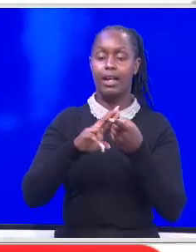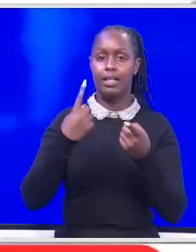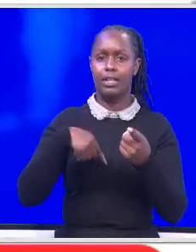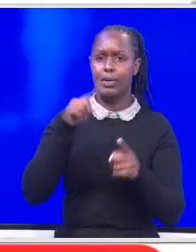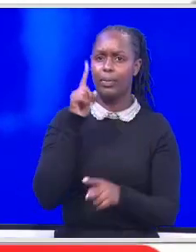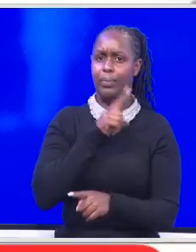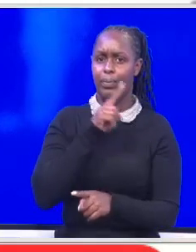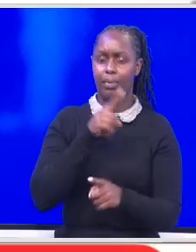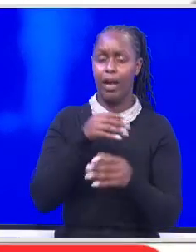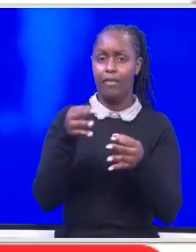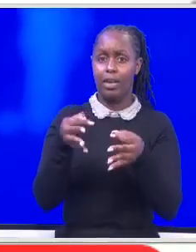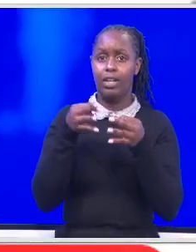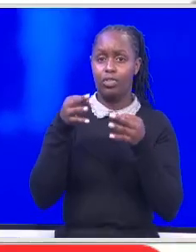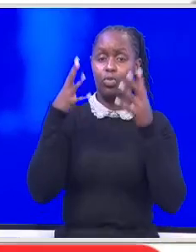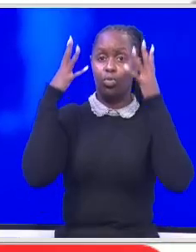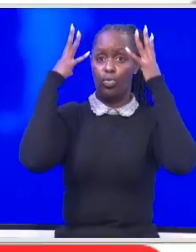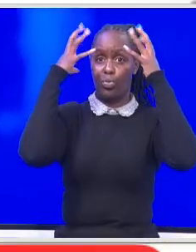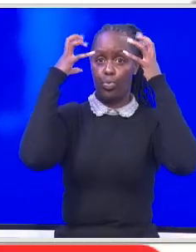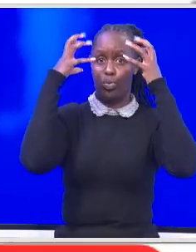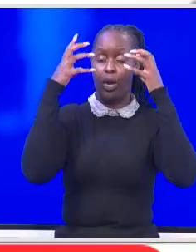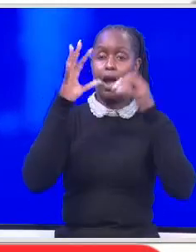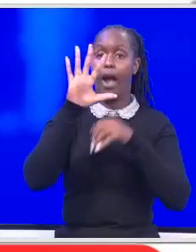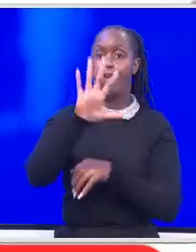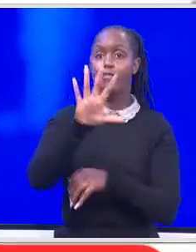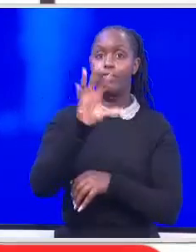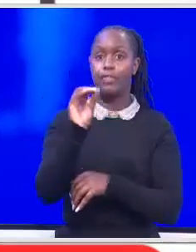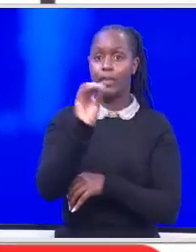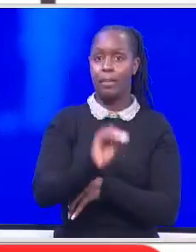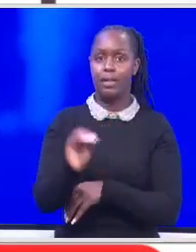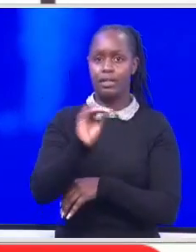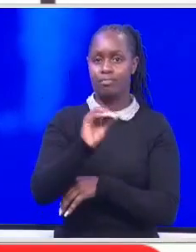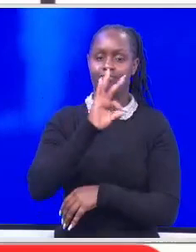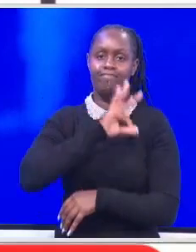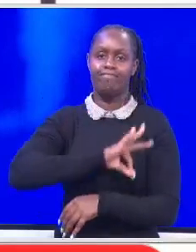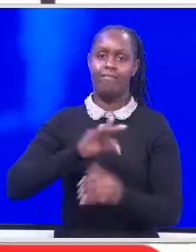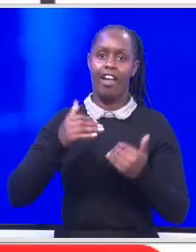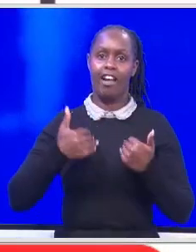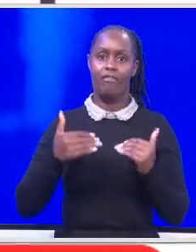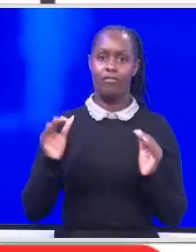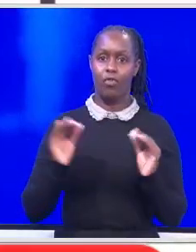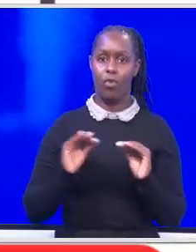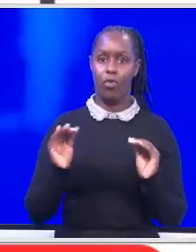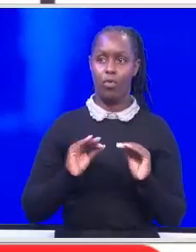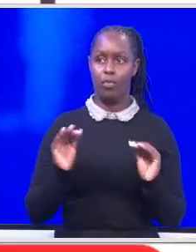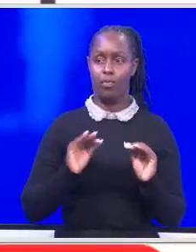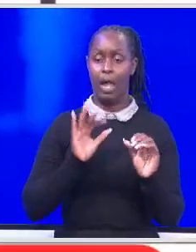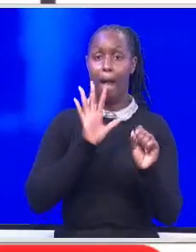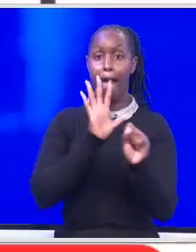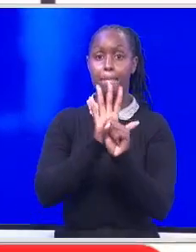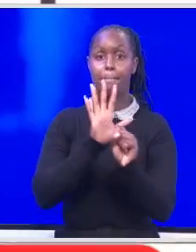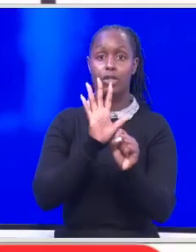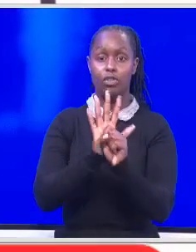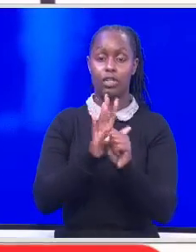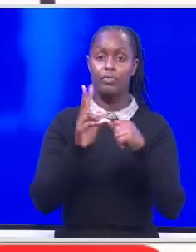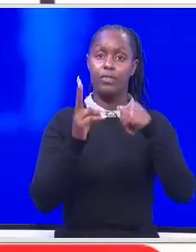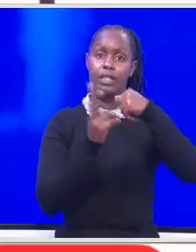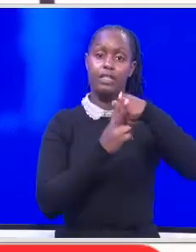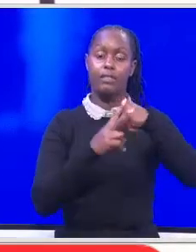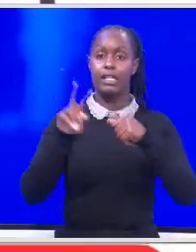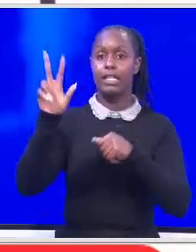and 55% are struggling to make ends meet. A majority, that is 73% of